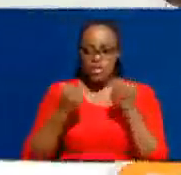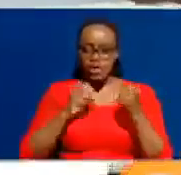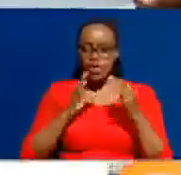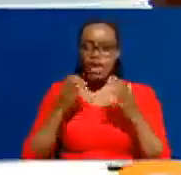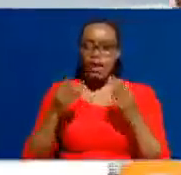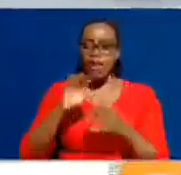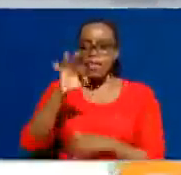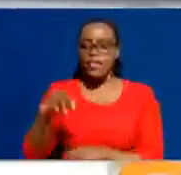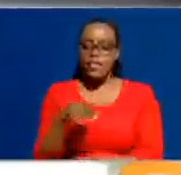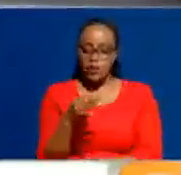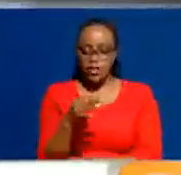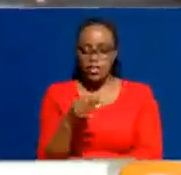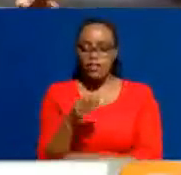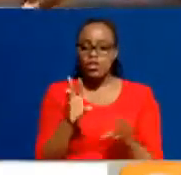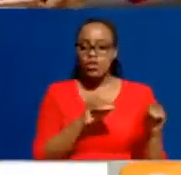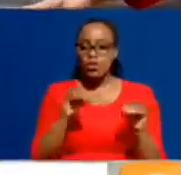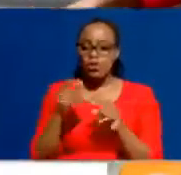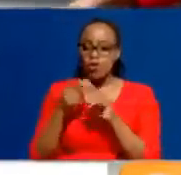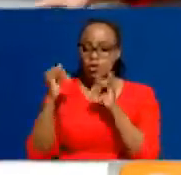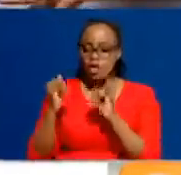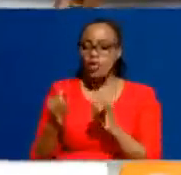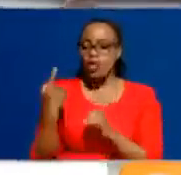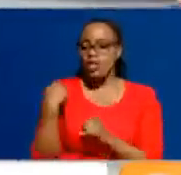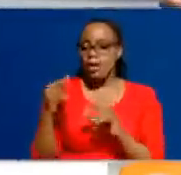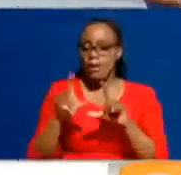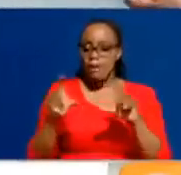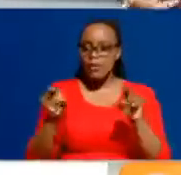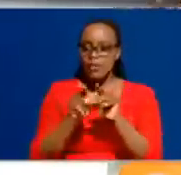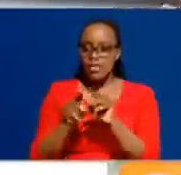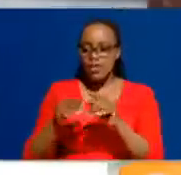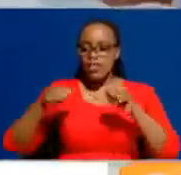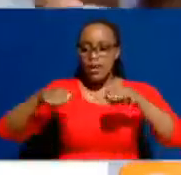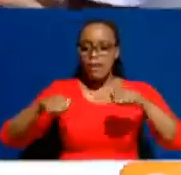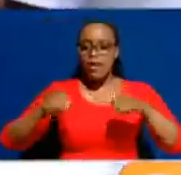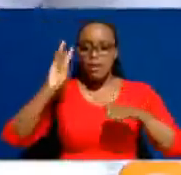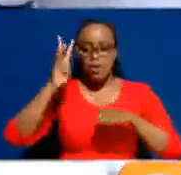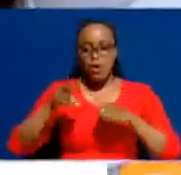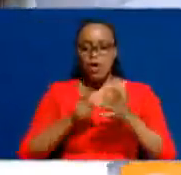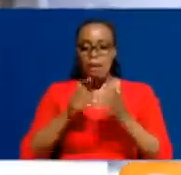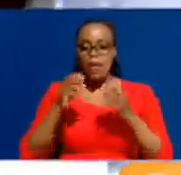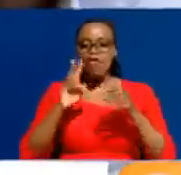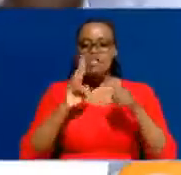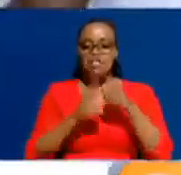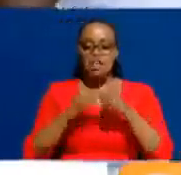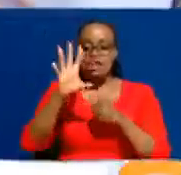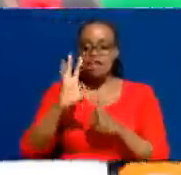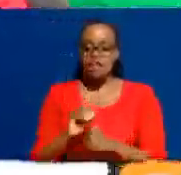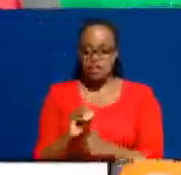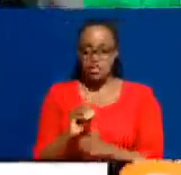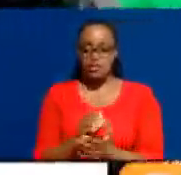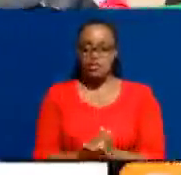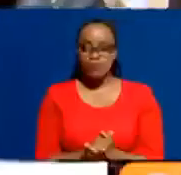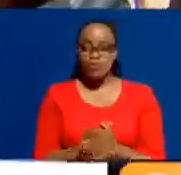owners 3,000 Kenya shillings to migrate to the new number plates, while motorcycles will part with 750 Kenya